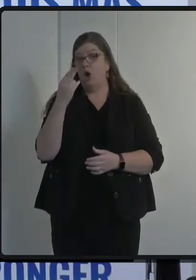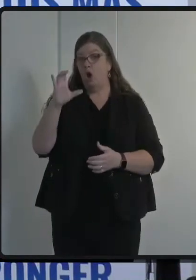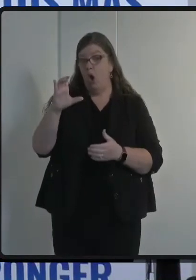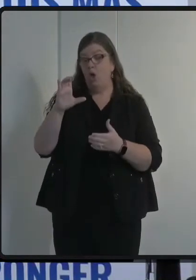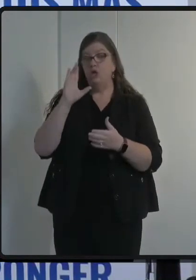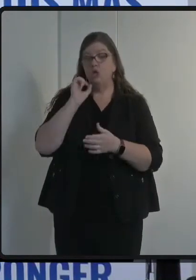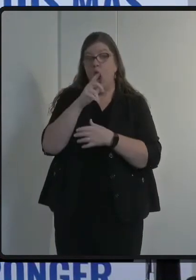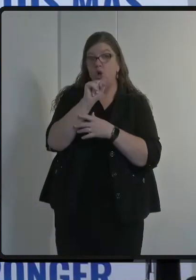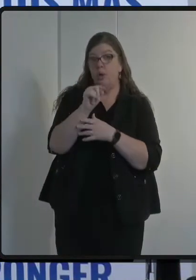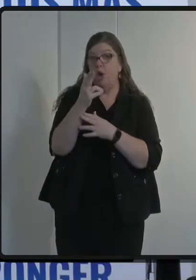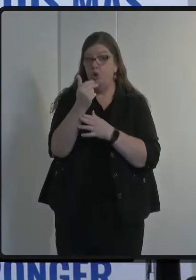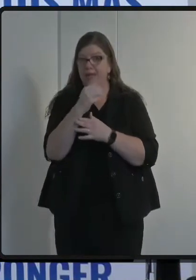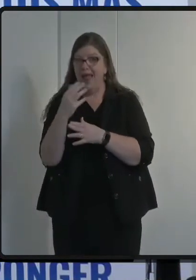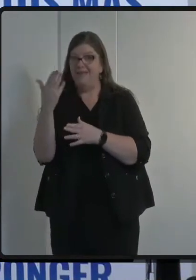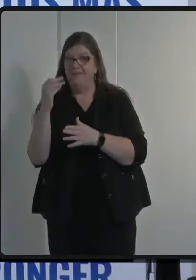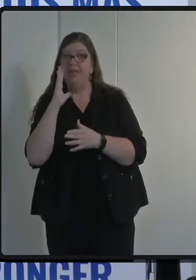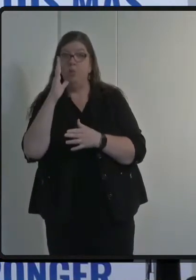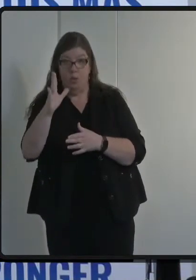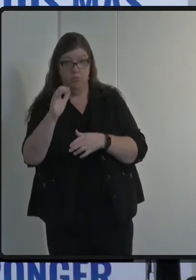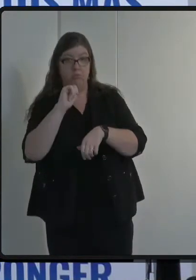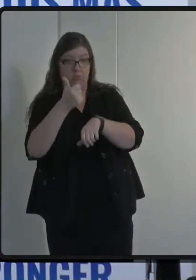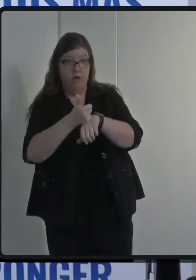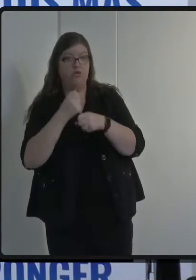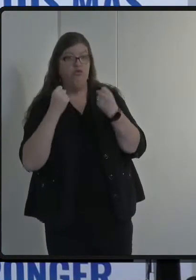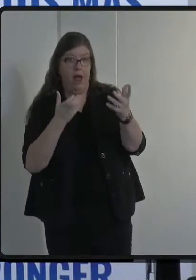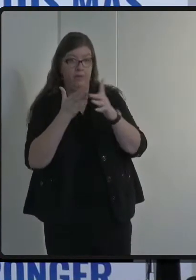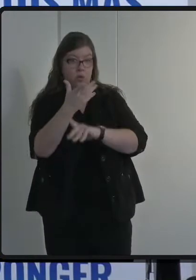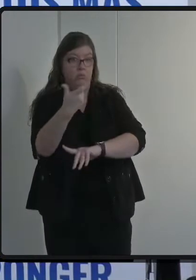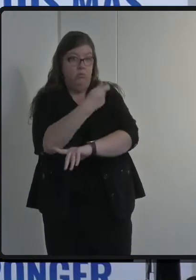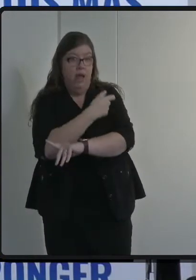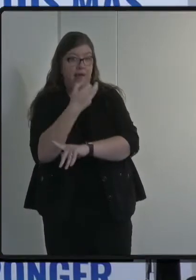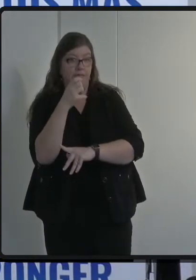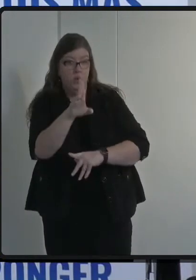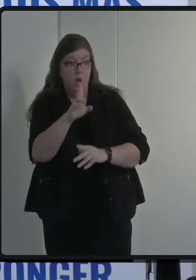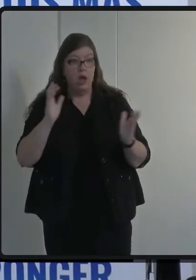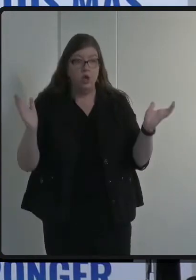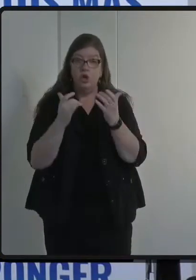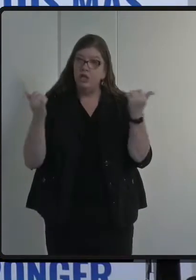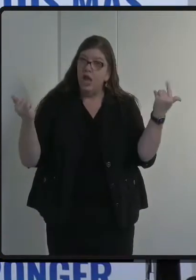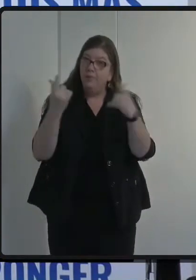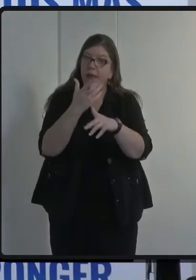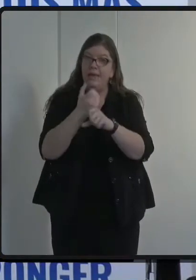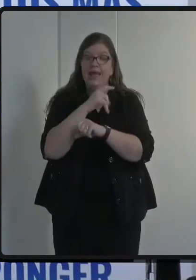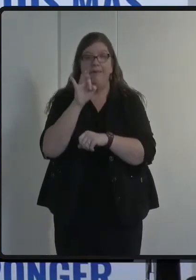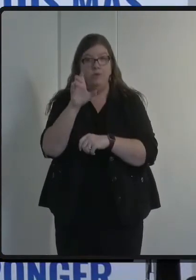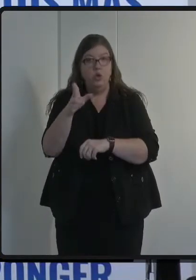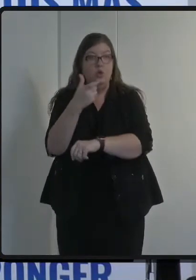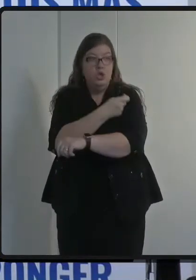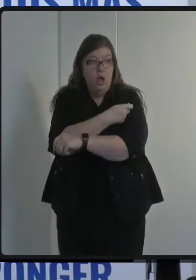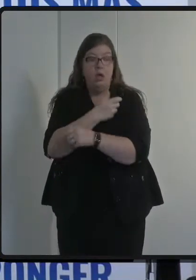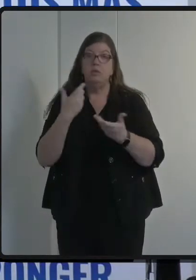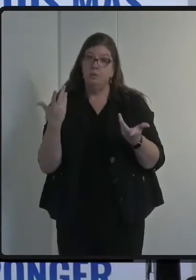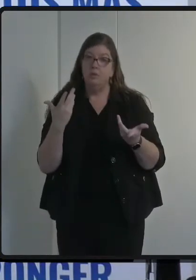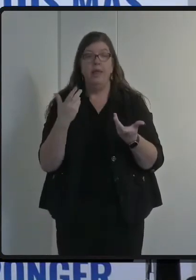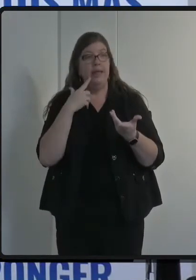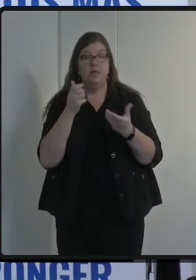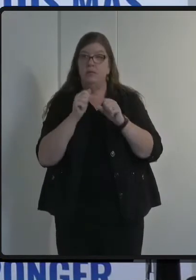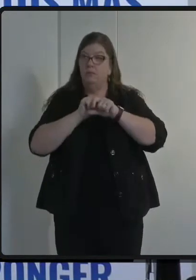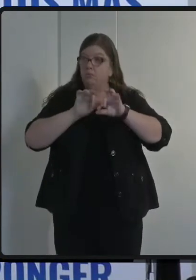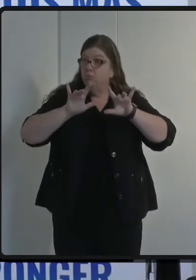13th and 15th. I want to encourage all members of our community to get their flu shots. It is widely